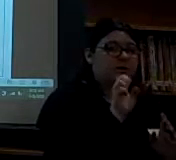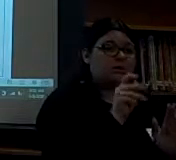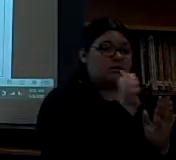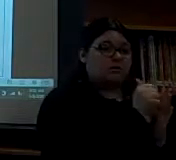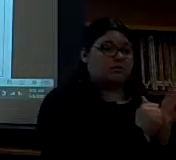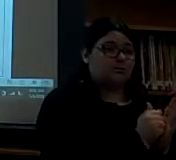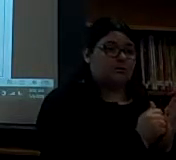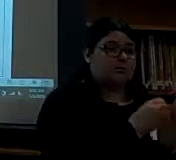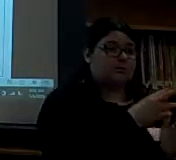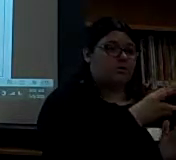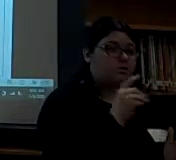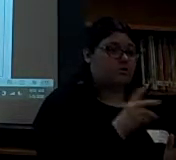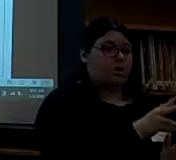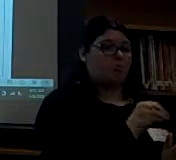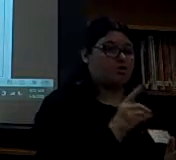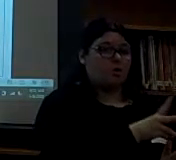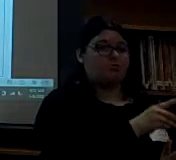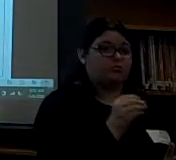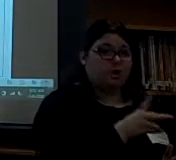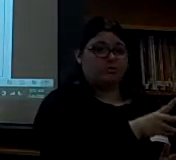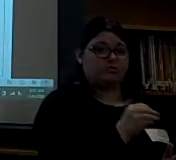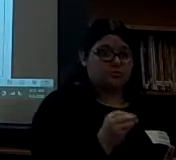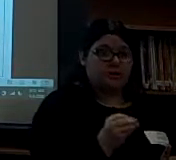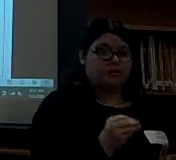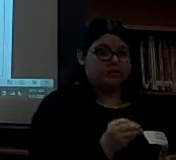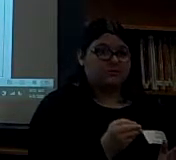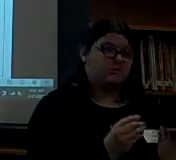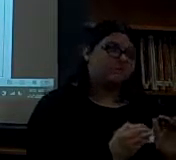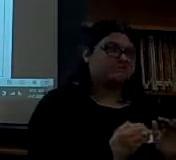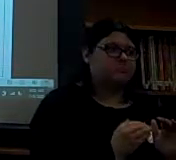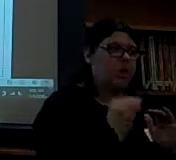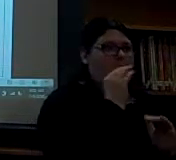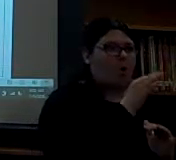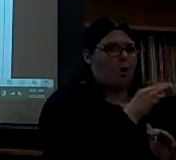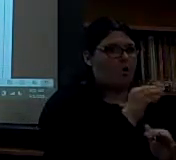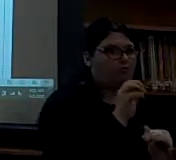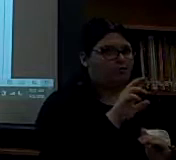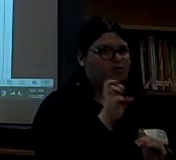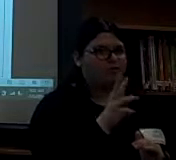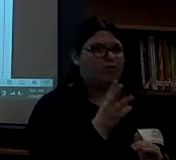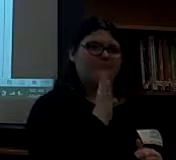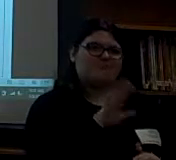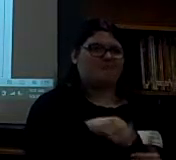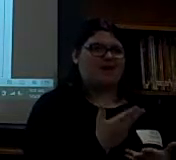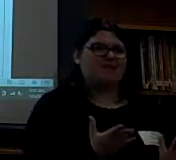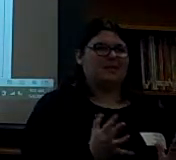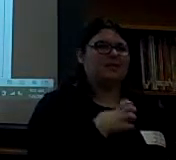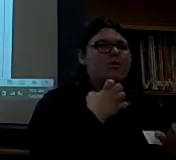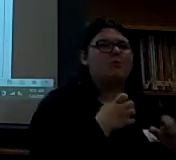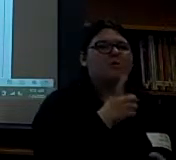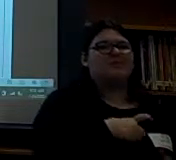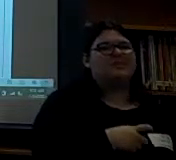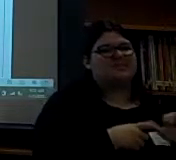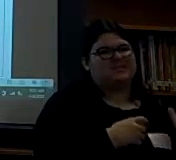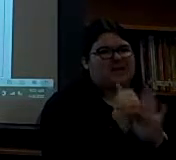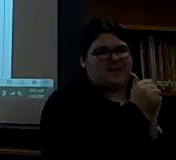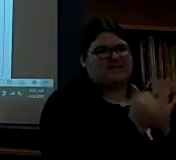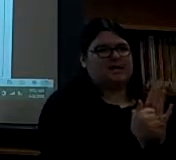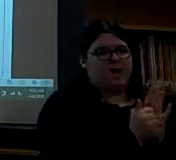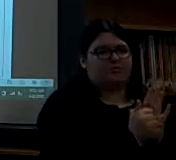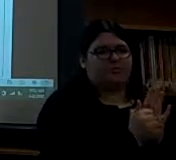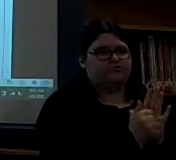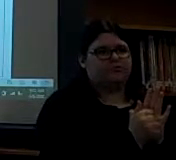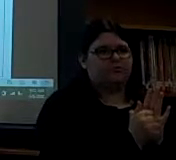withdrawal after withdrawal after withdrawal, eventually go into overdraw, all sorts of bad things happen. Well, these emotional needs, you can think about them like accounts as